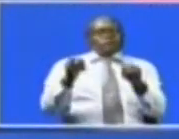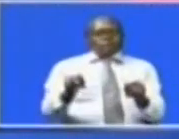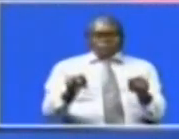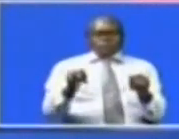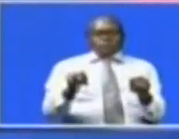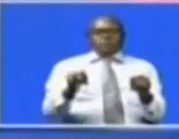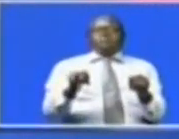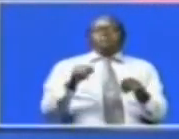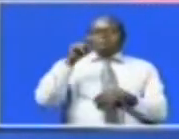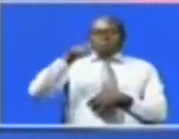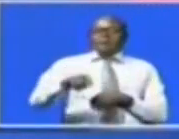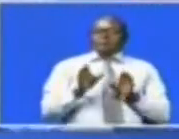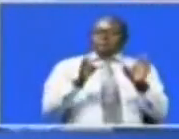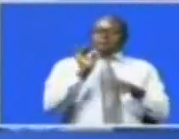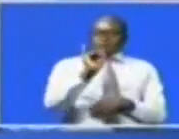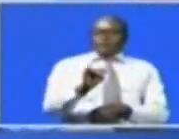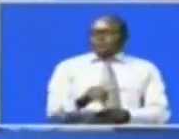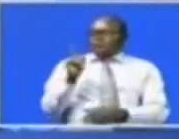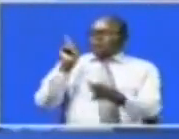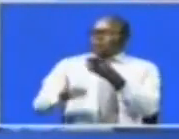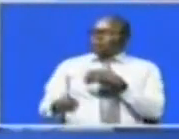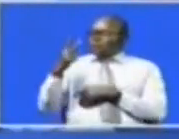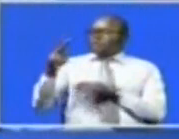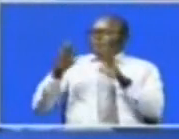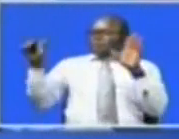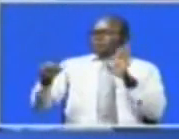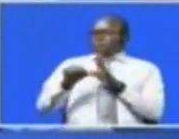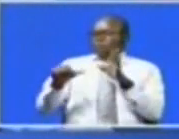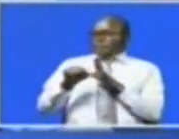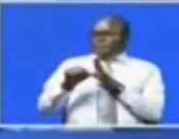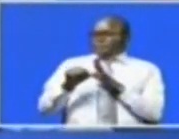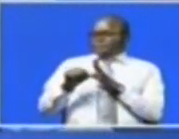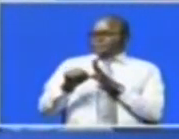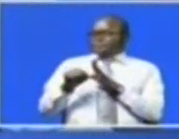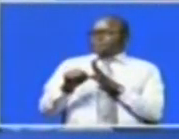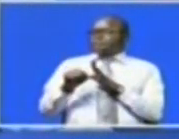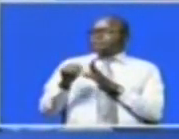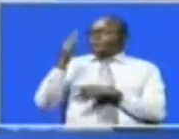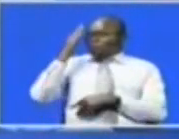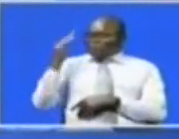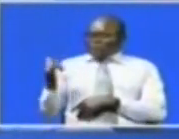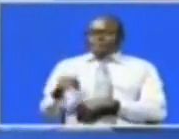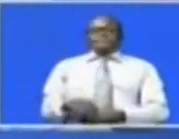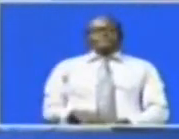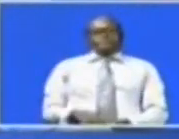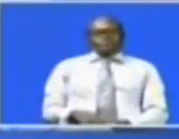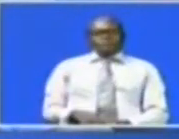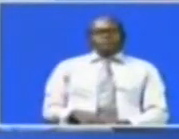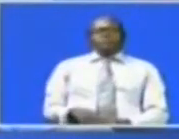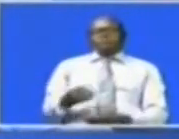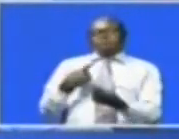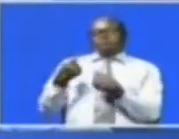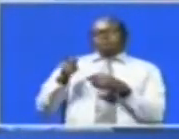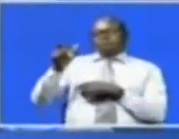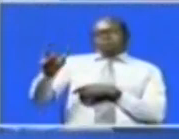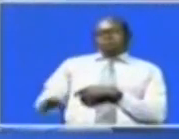we are enforcing that. Orunga, what do you see as the biggest issue for you in as far as our security is concerned? Because on what the